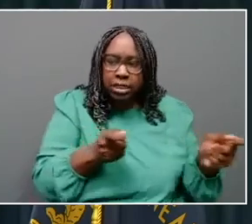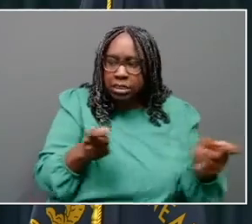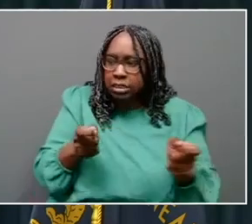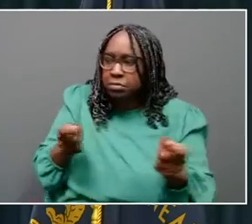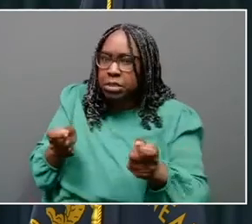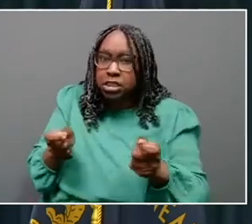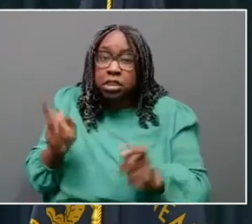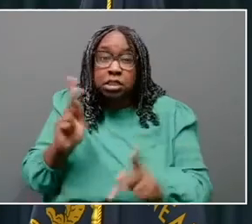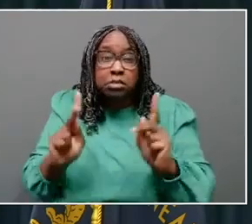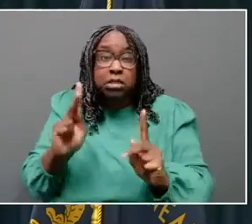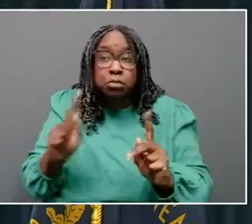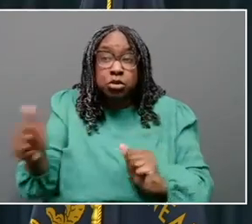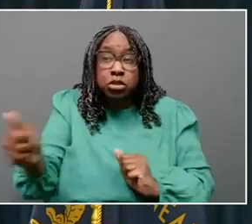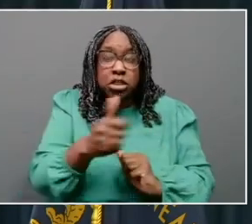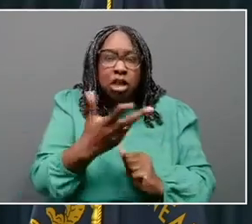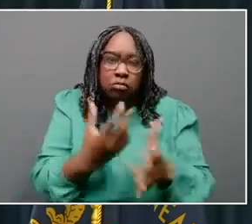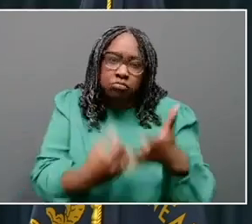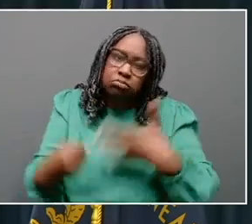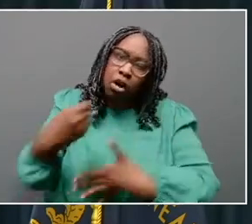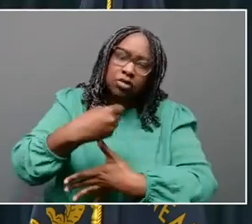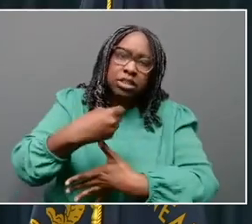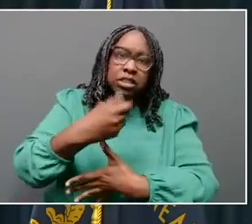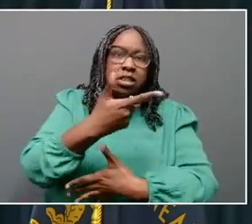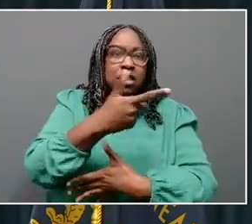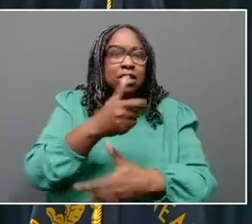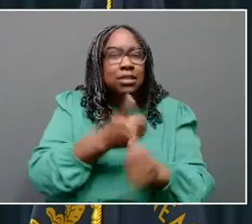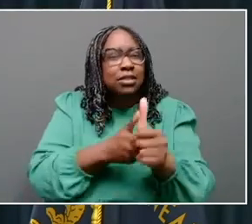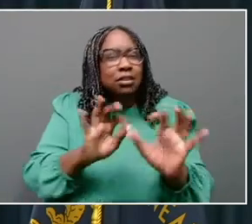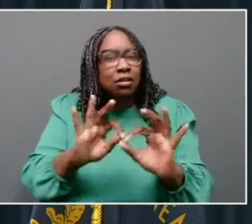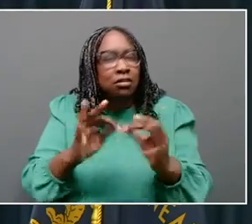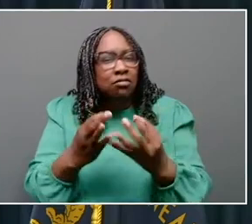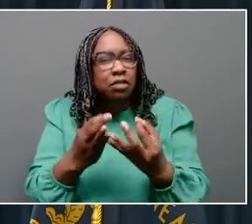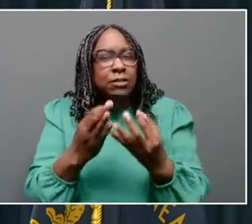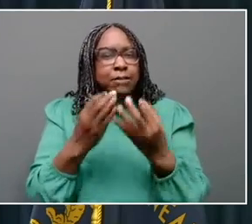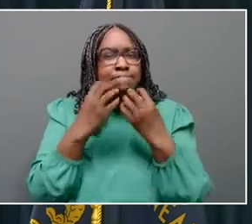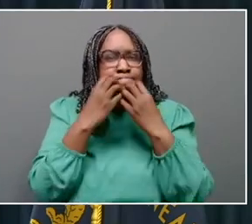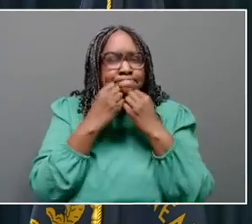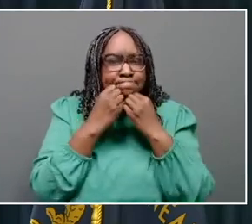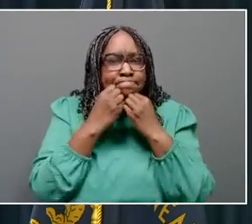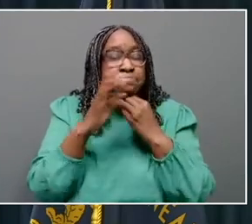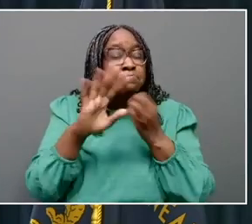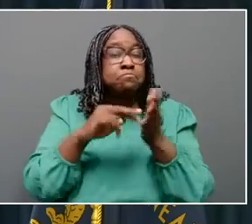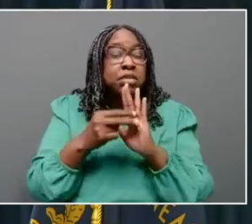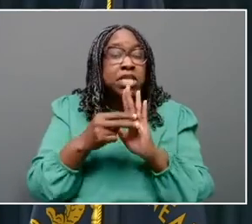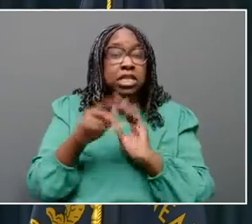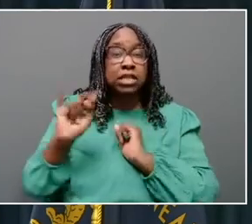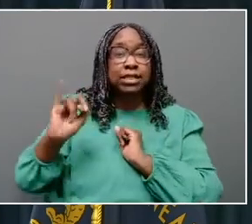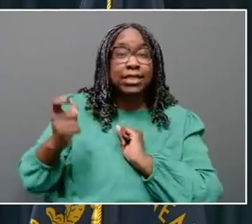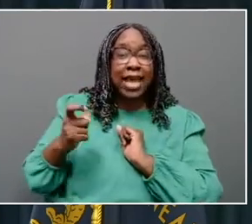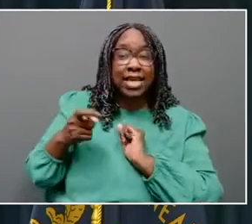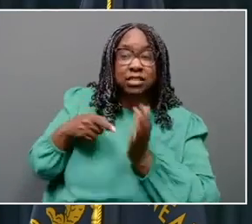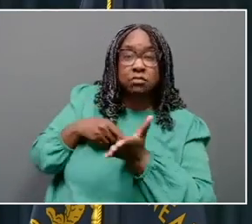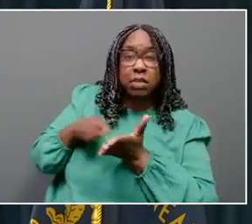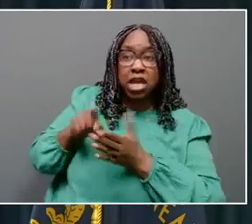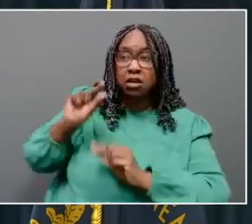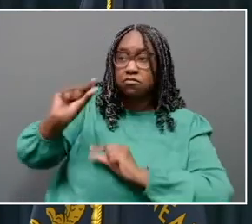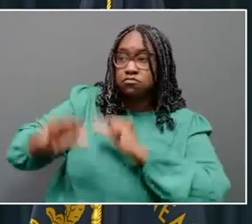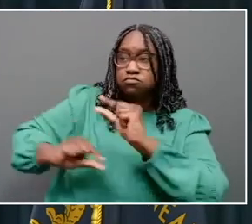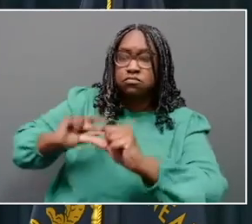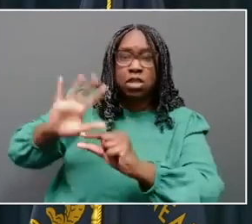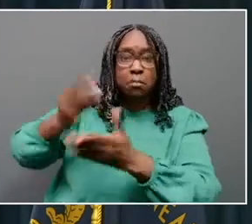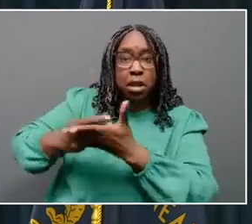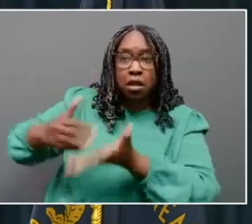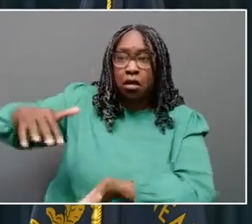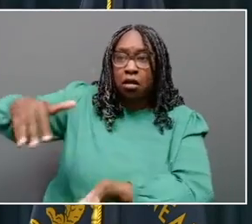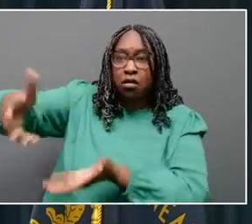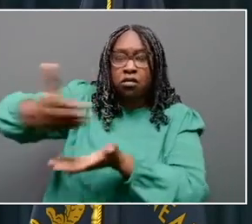benefits every Kentucky family because it means every taxpayer dollar goes further in important construction projects in our various